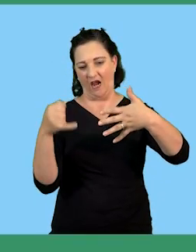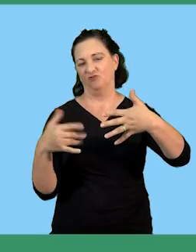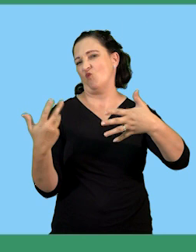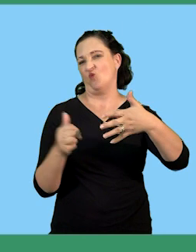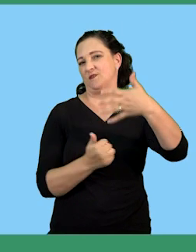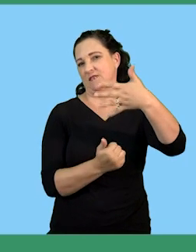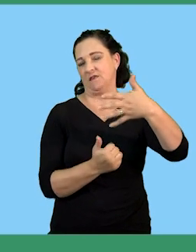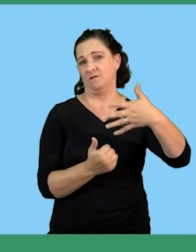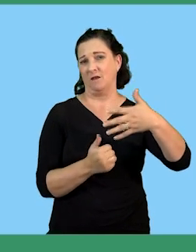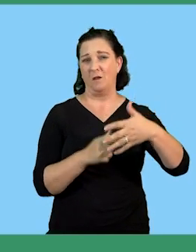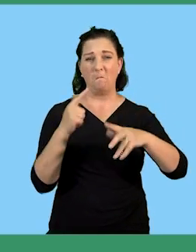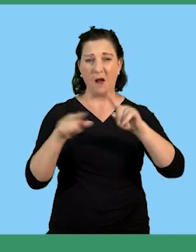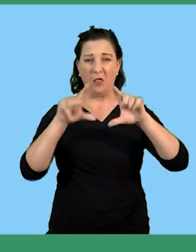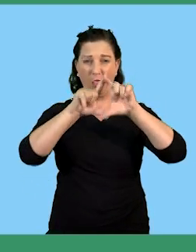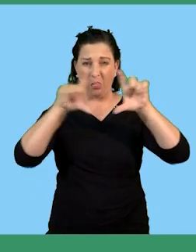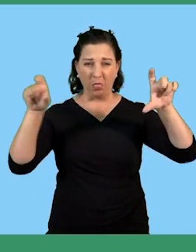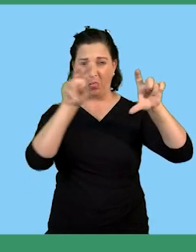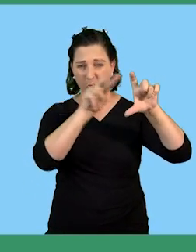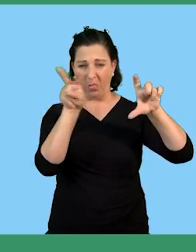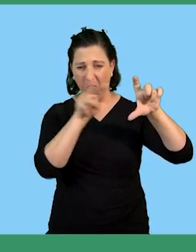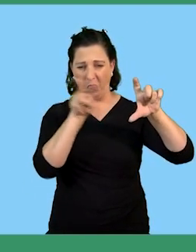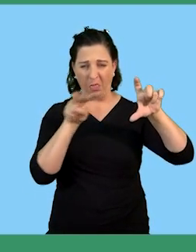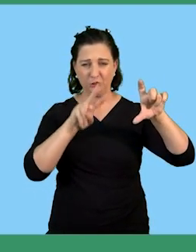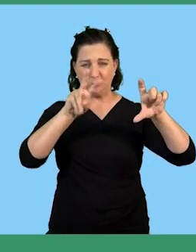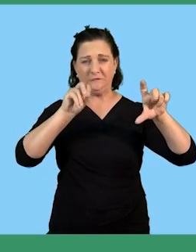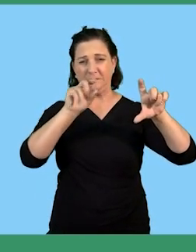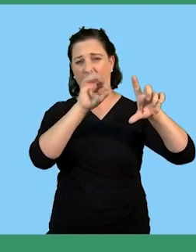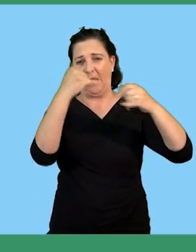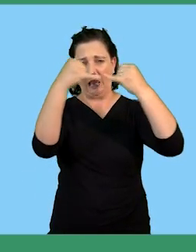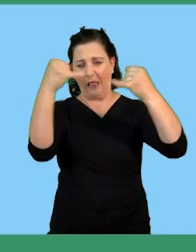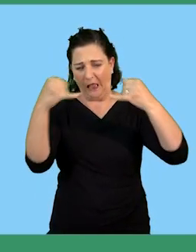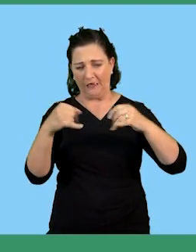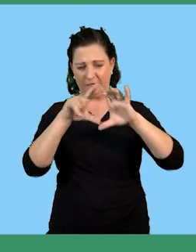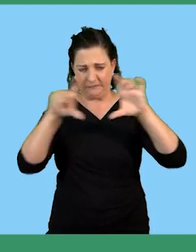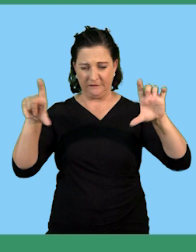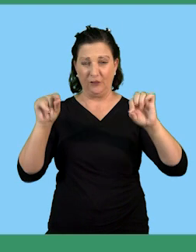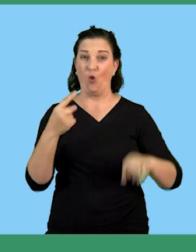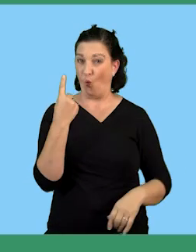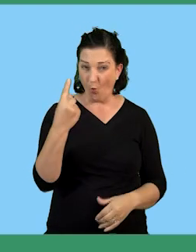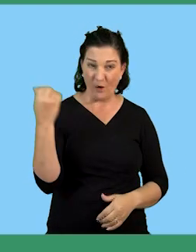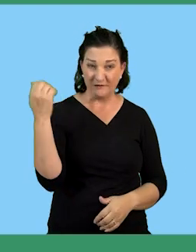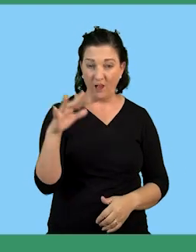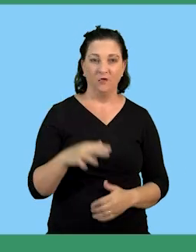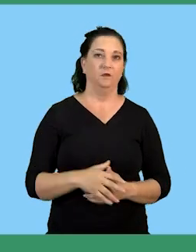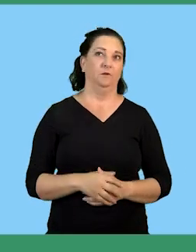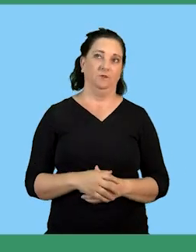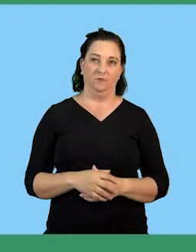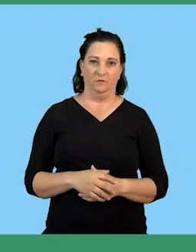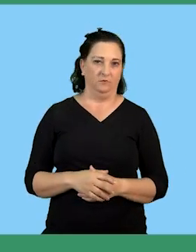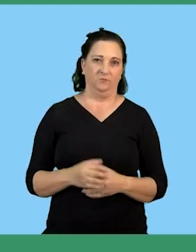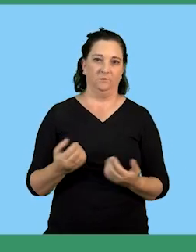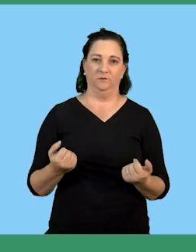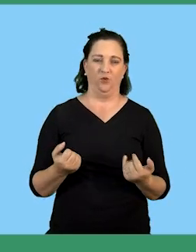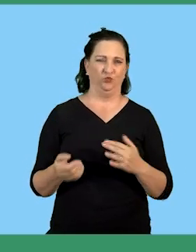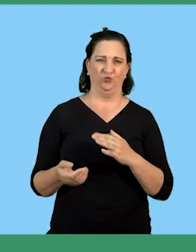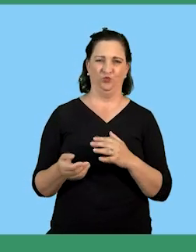lines. Imagine having a whole essay with 20 lines in one slide. You can imagine.